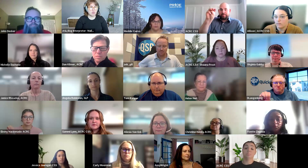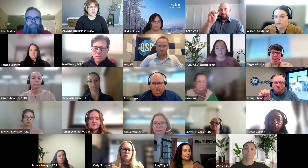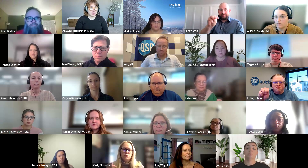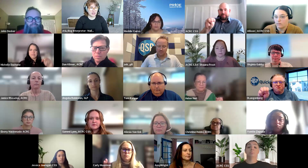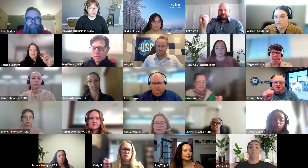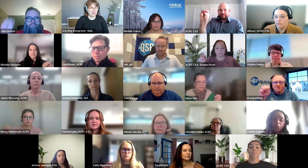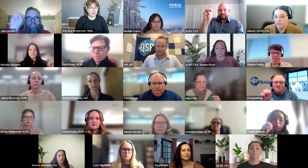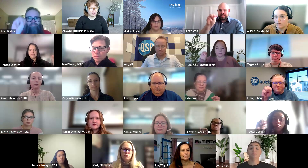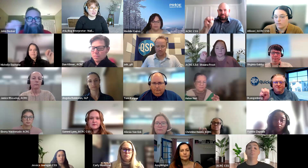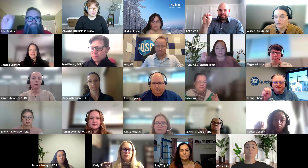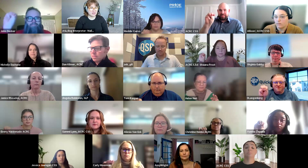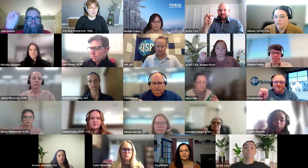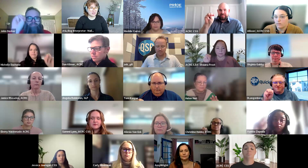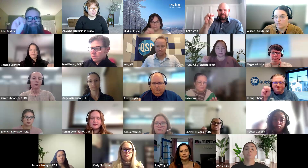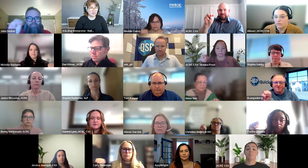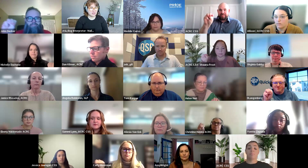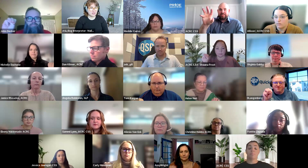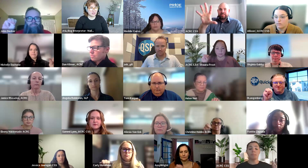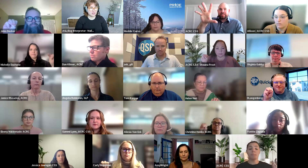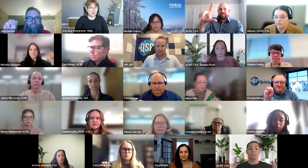Okay, Monday,